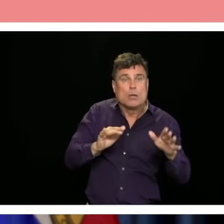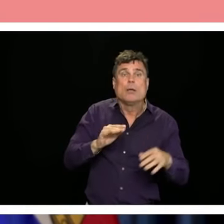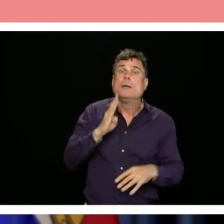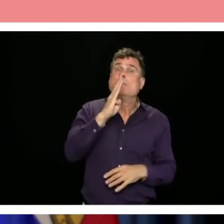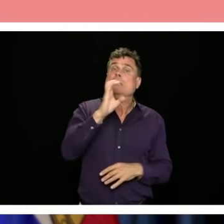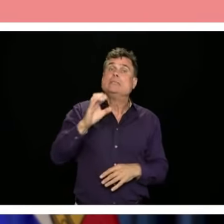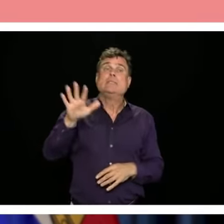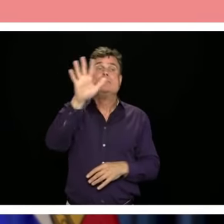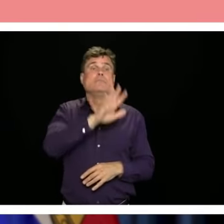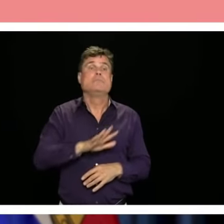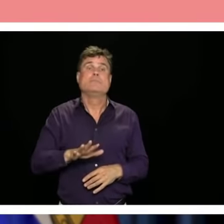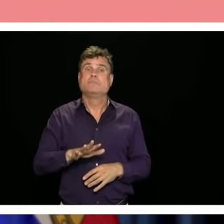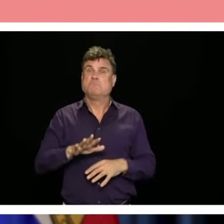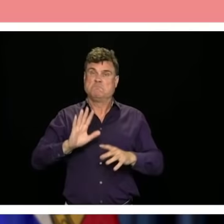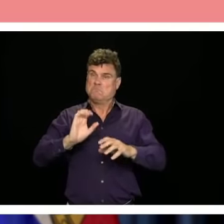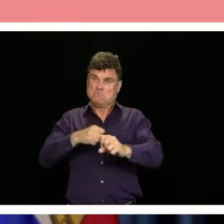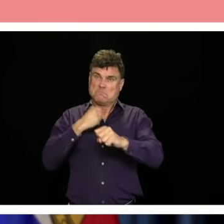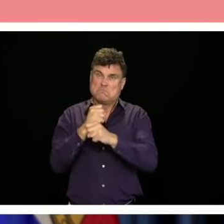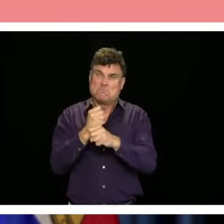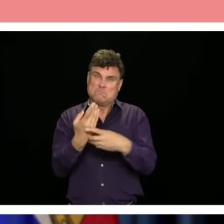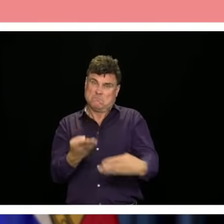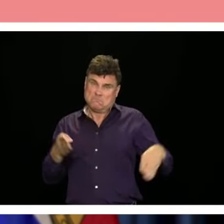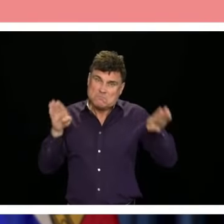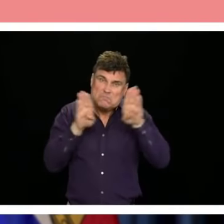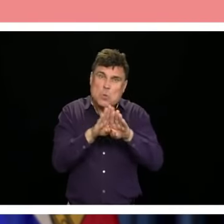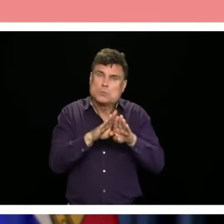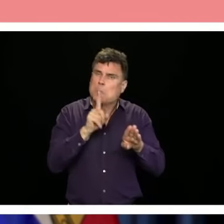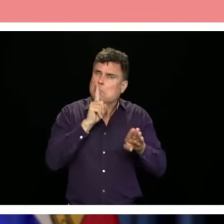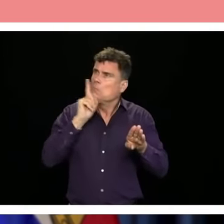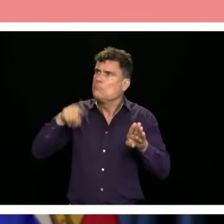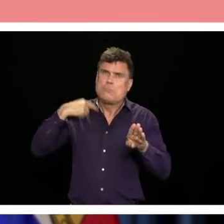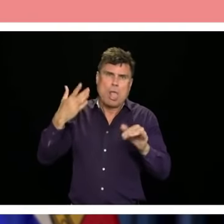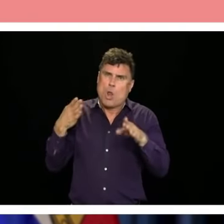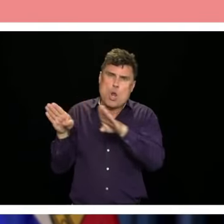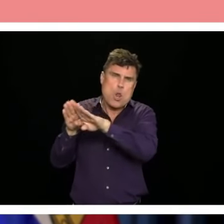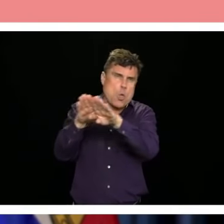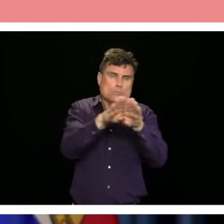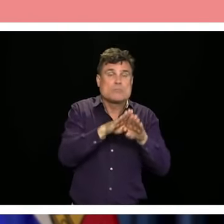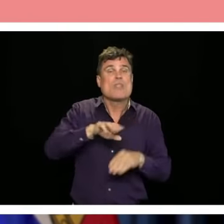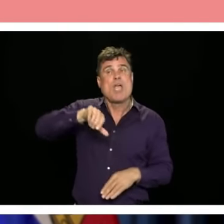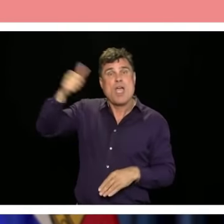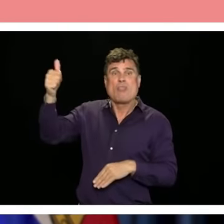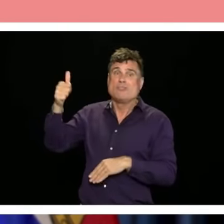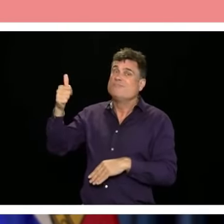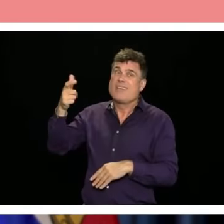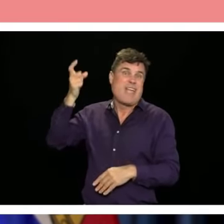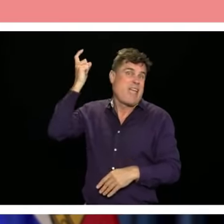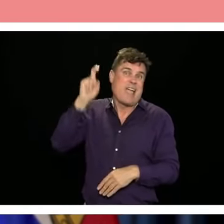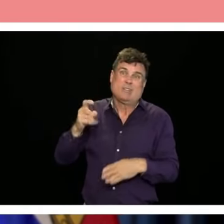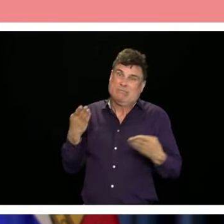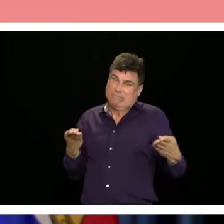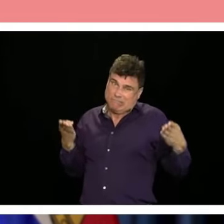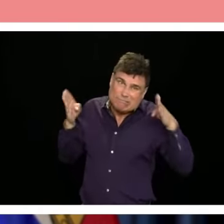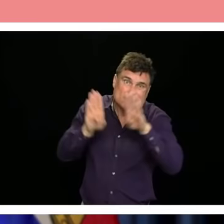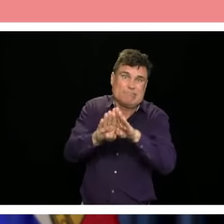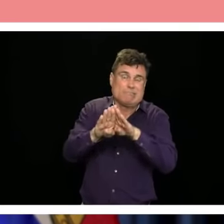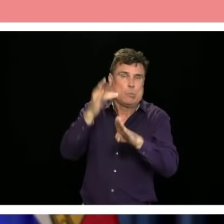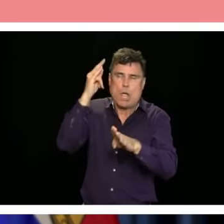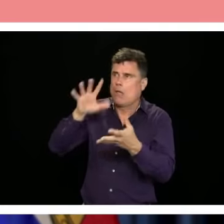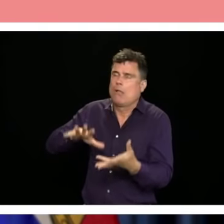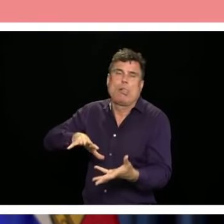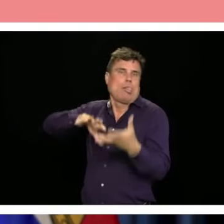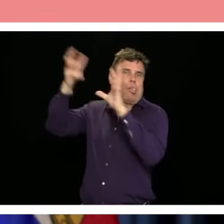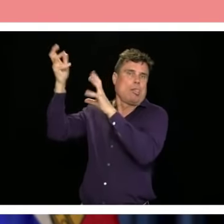continued success of following an evidence-based approach, of following the direction of public health officials, of following that evidence in